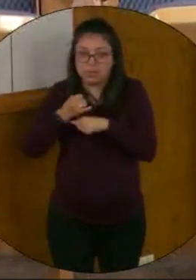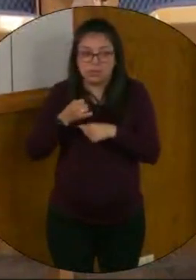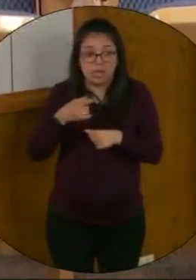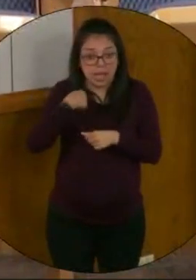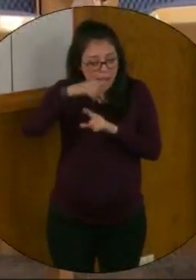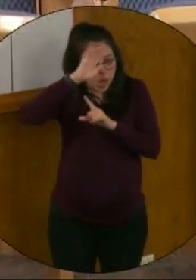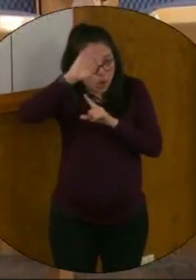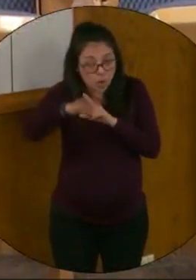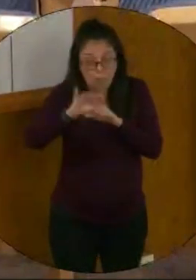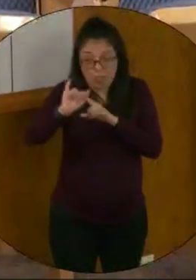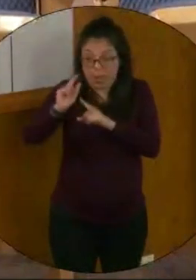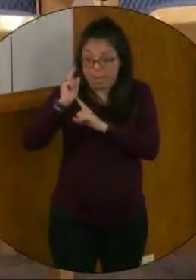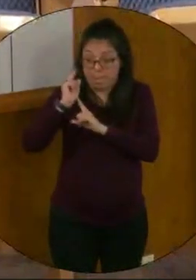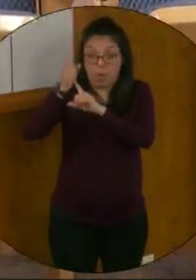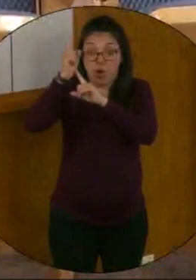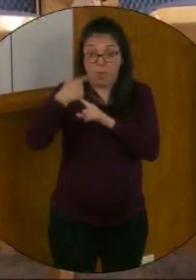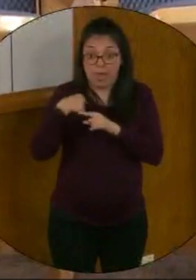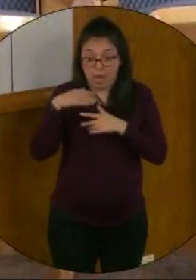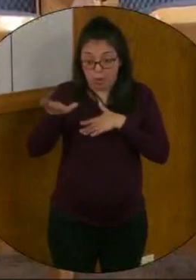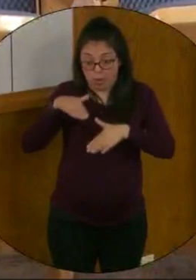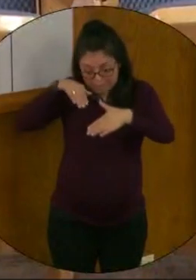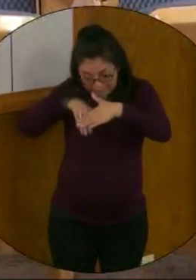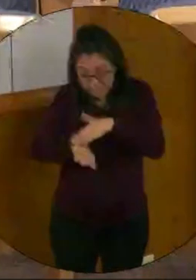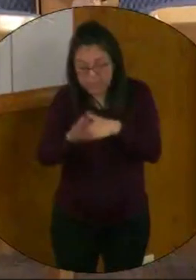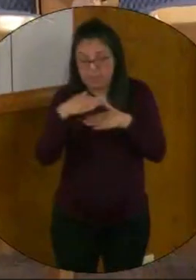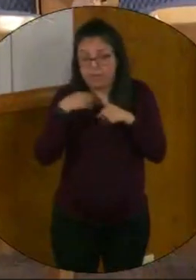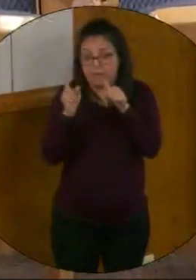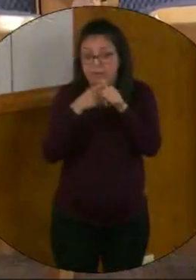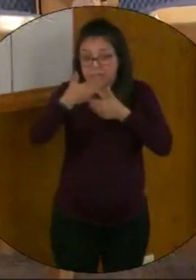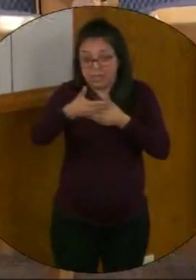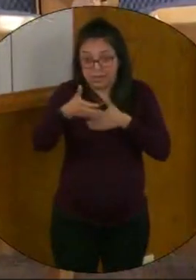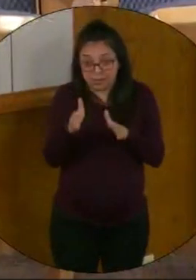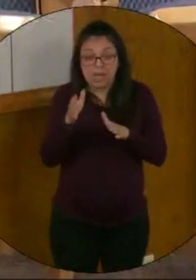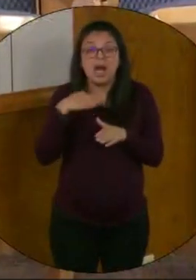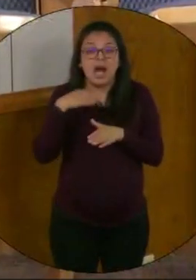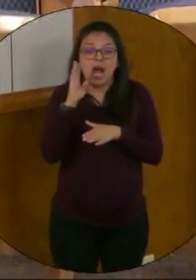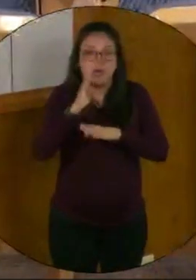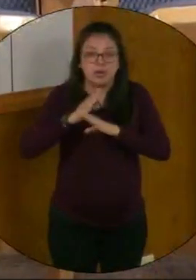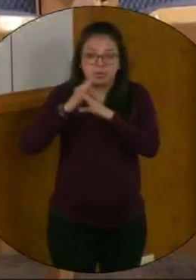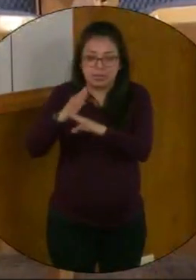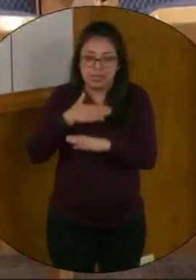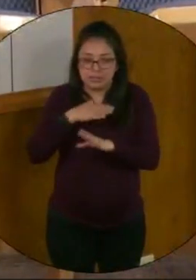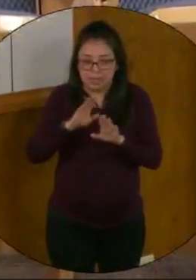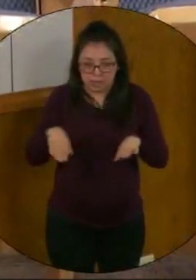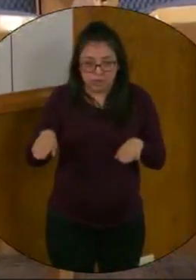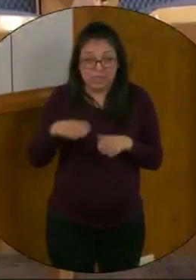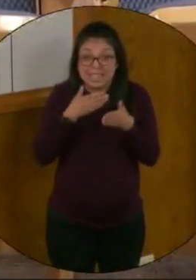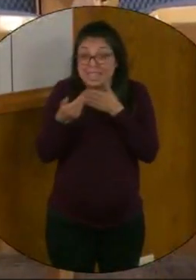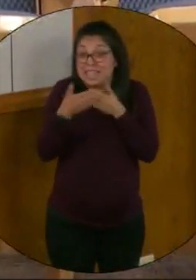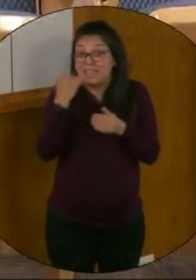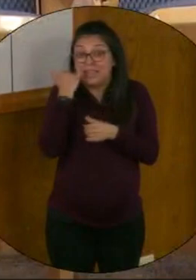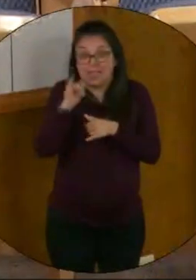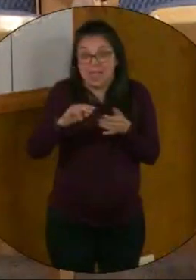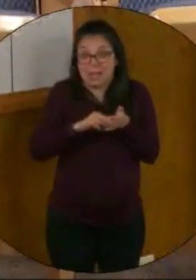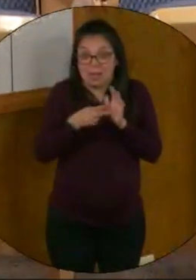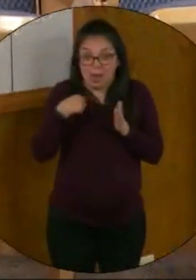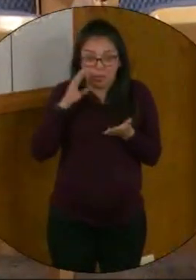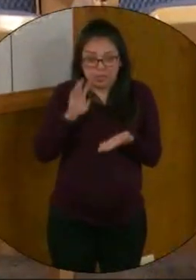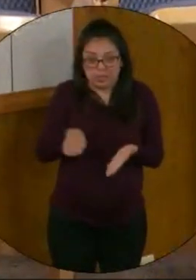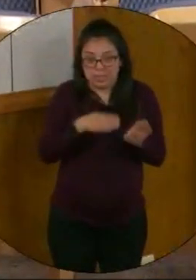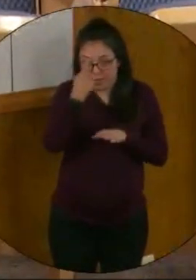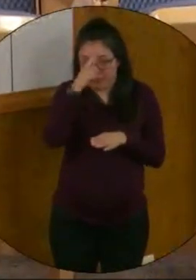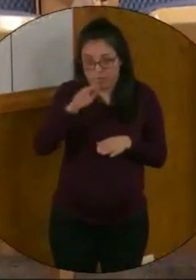I knew from the moment I stepped foot into my first classroom, I would protect my kids, even if that meant that I would die for my